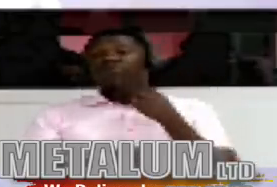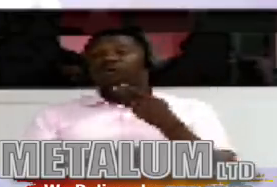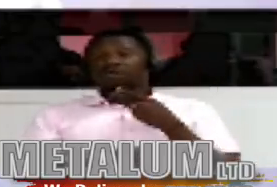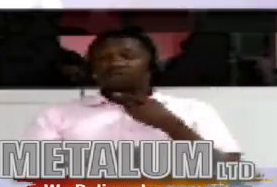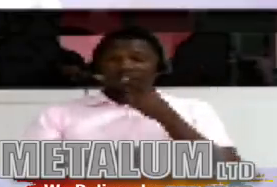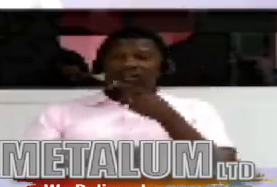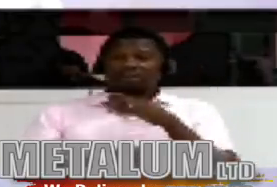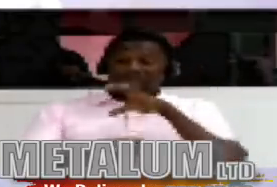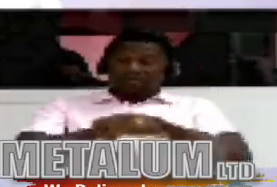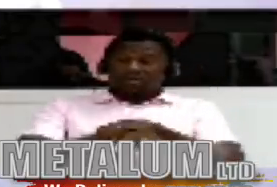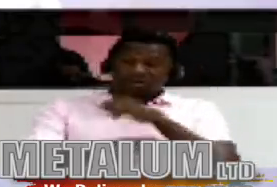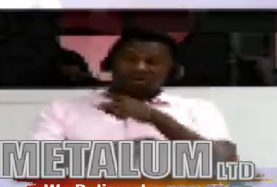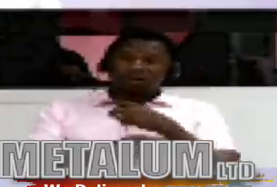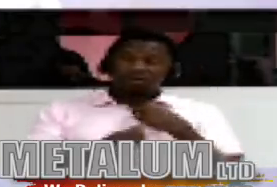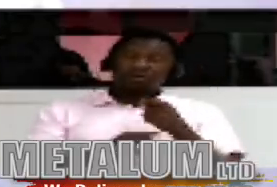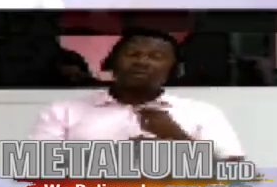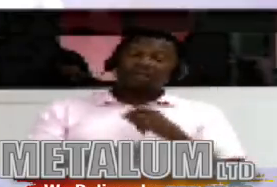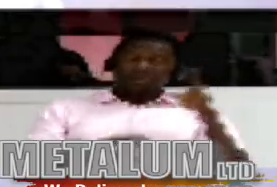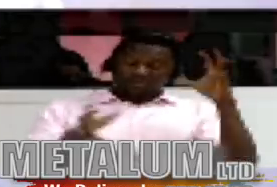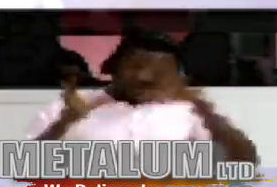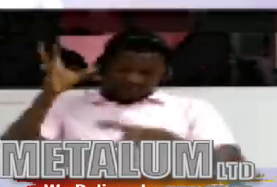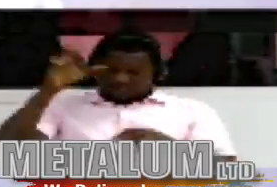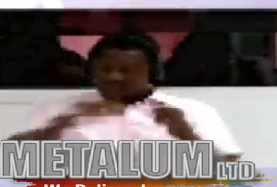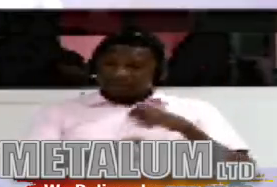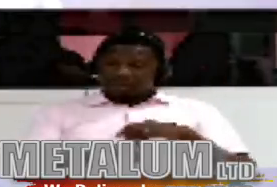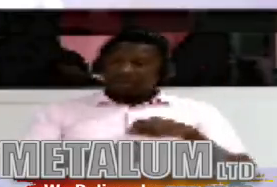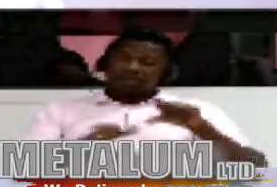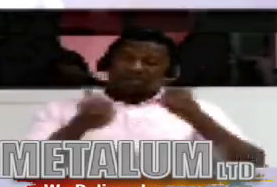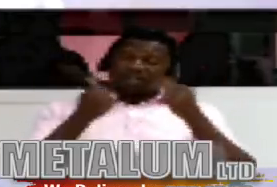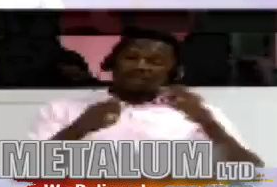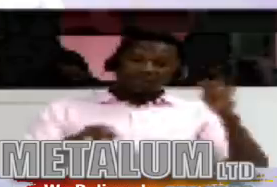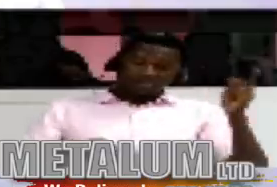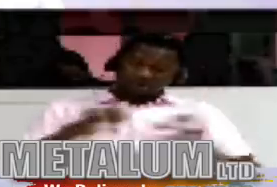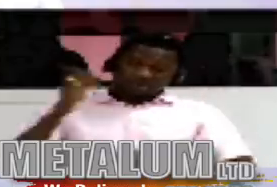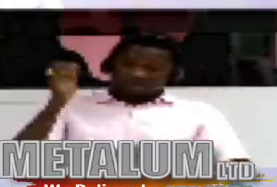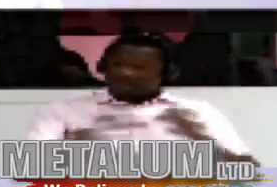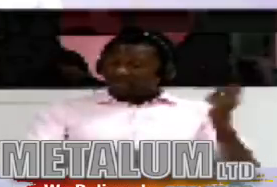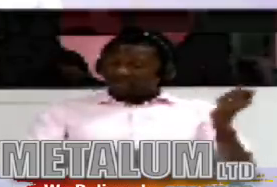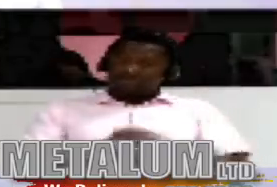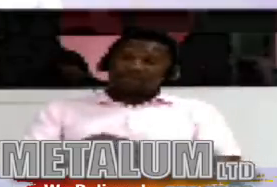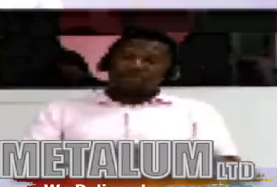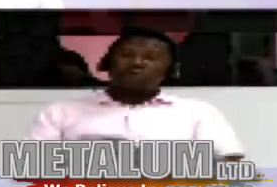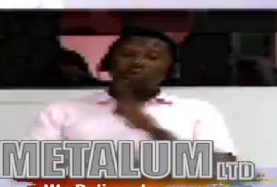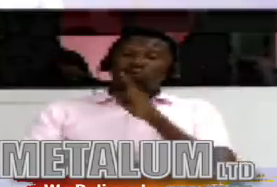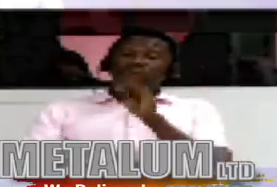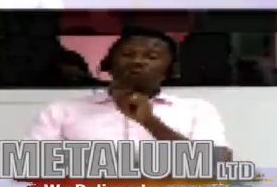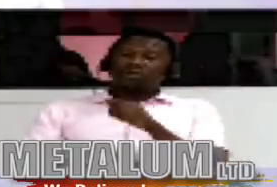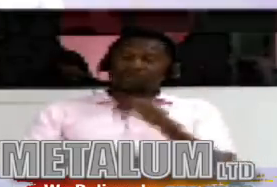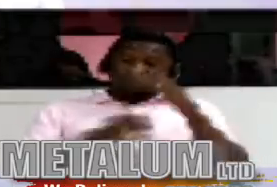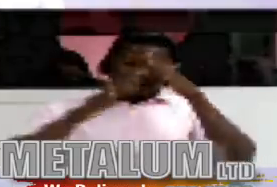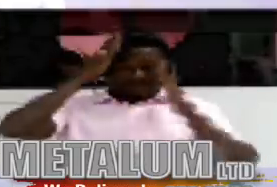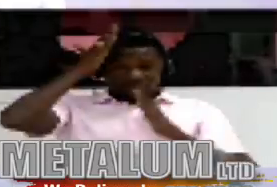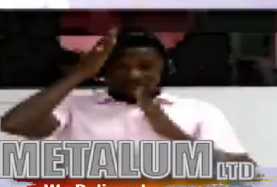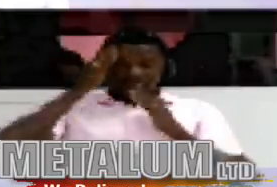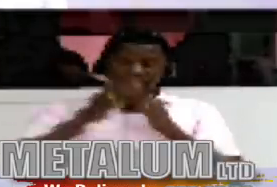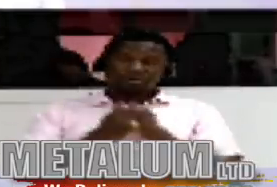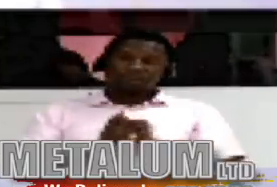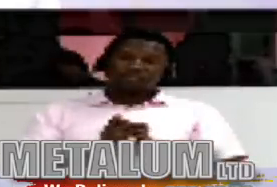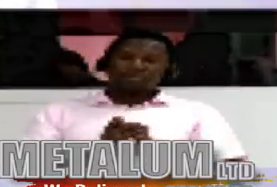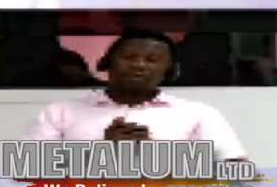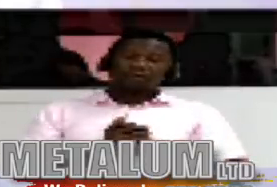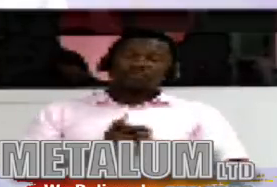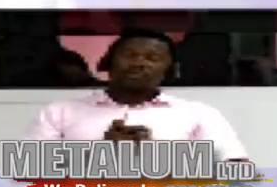pounced on me and then they started hitting. Who did that? The soldiers. And then